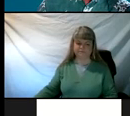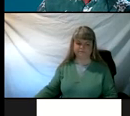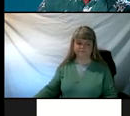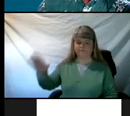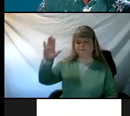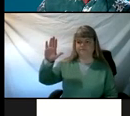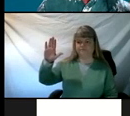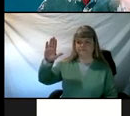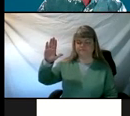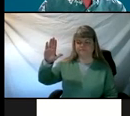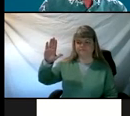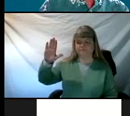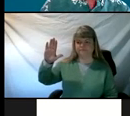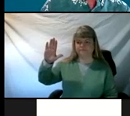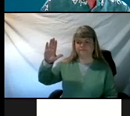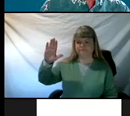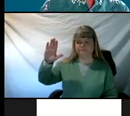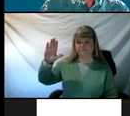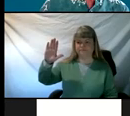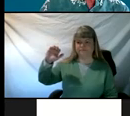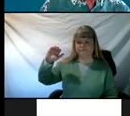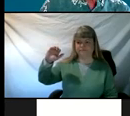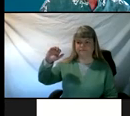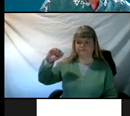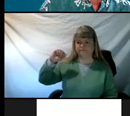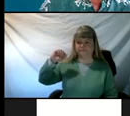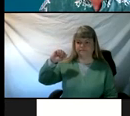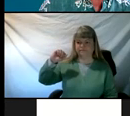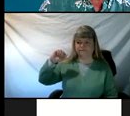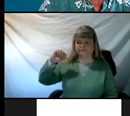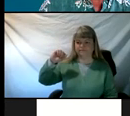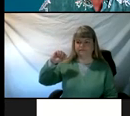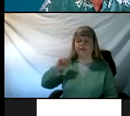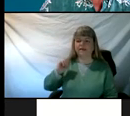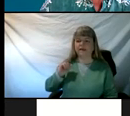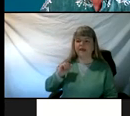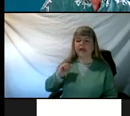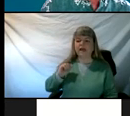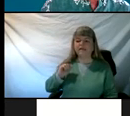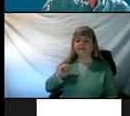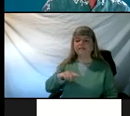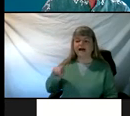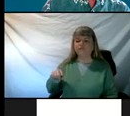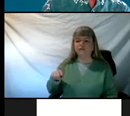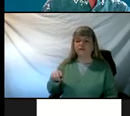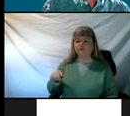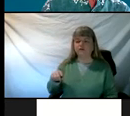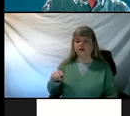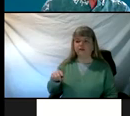working, full time. The other, okay, Cindy, did you want to? The